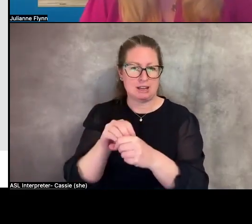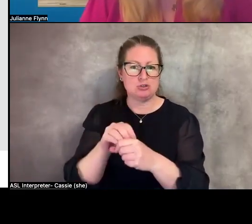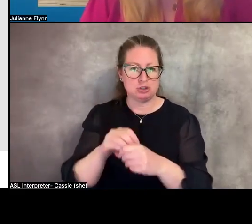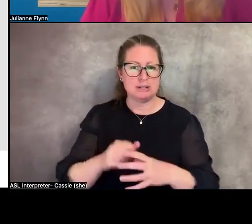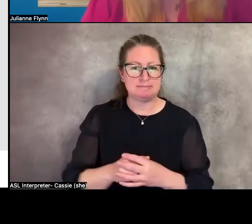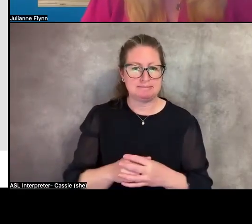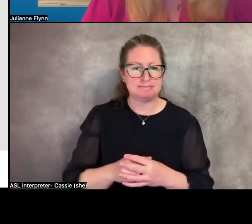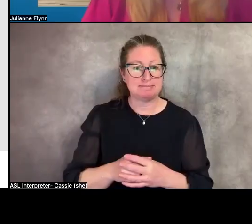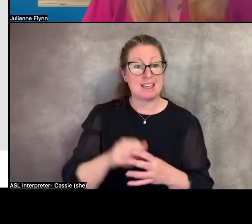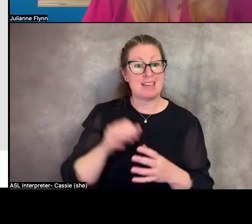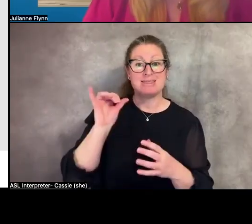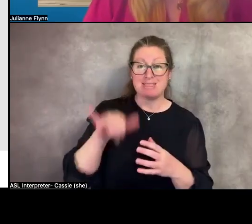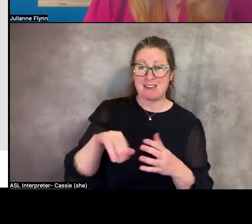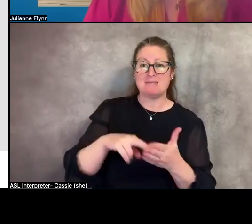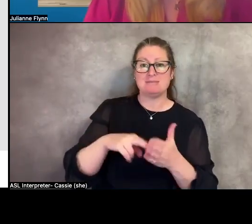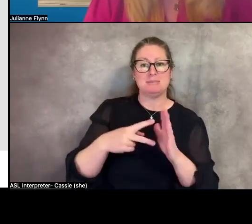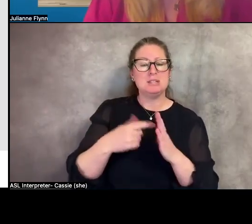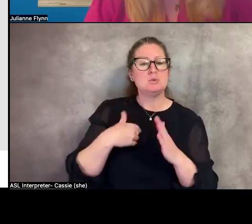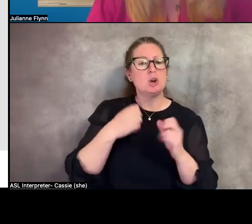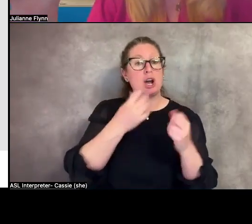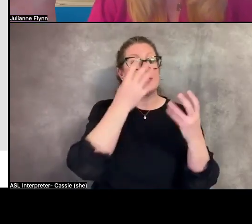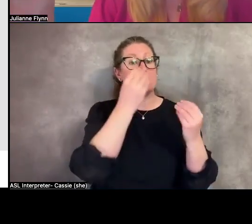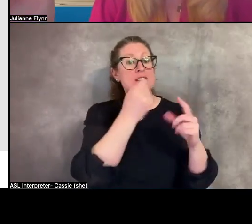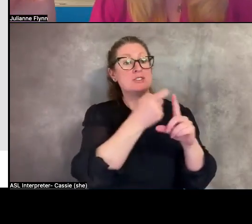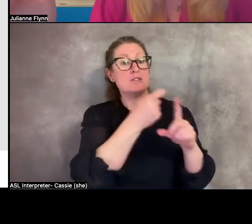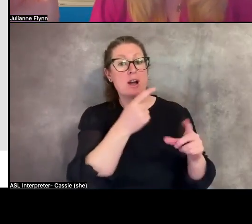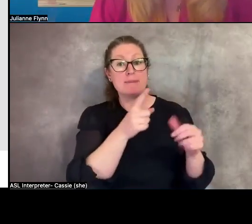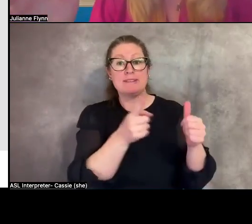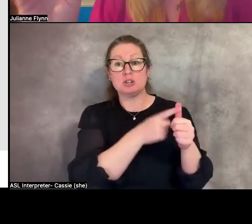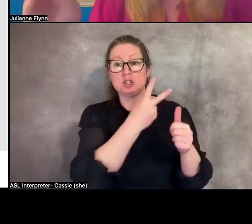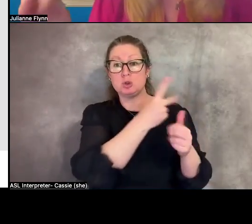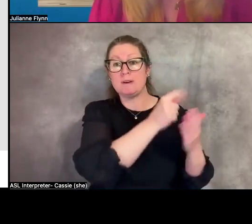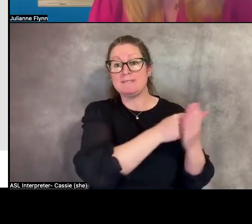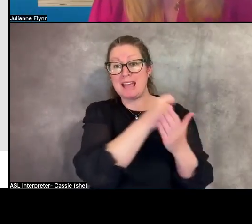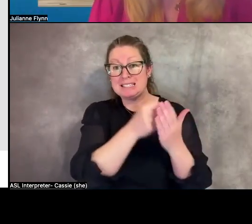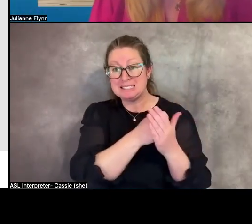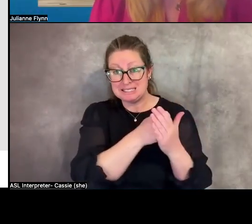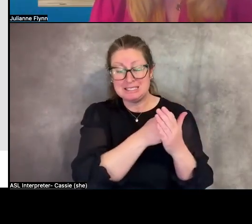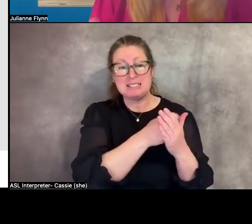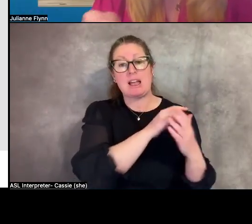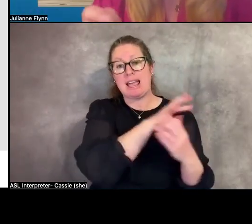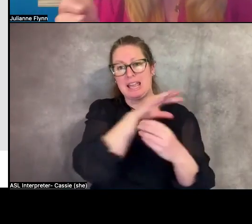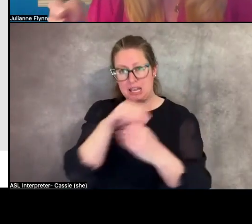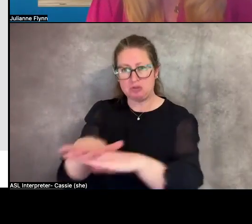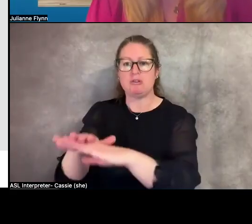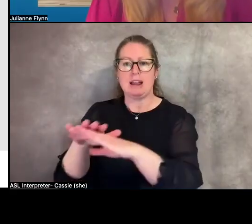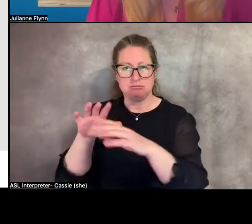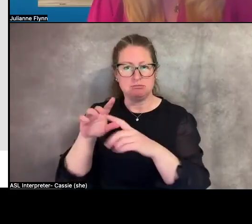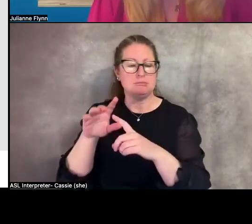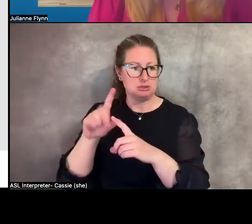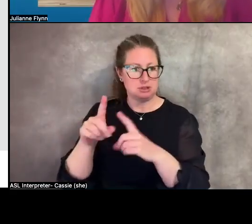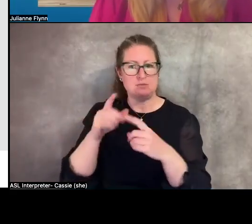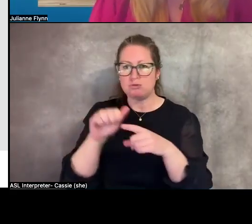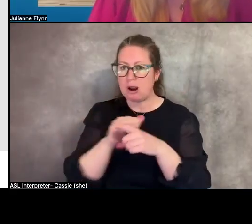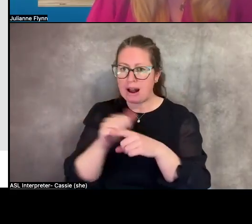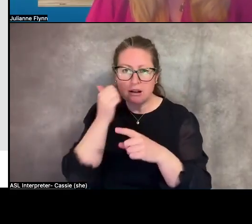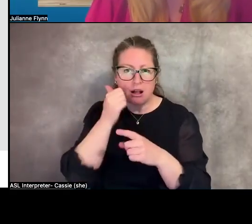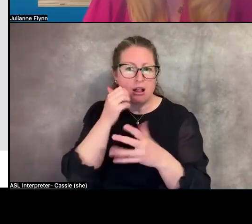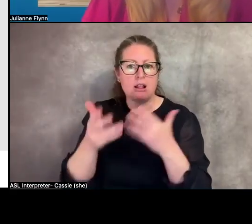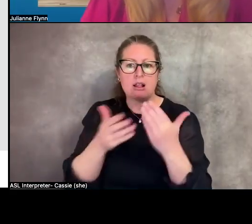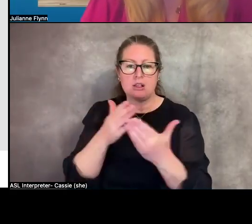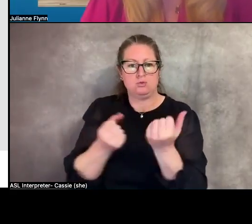way, we were able to integrate the information from the first 2 phases in a practical manner to reinforce learning and